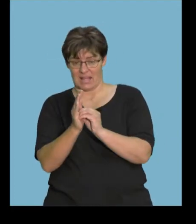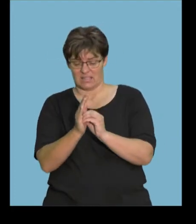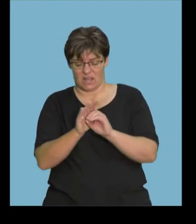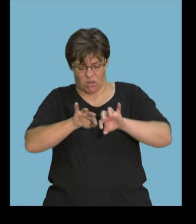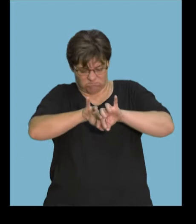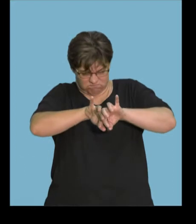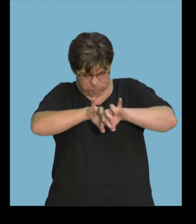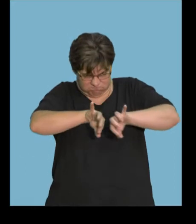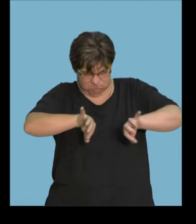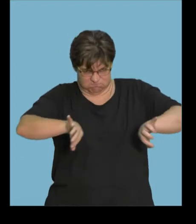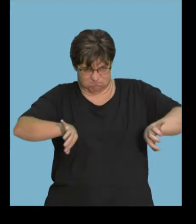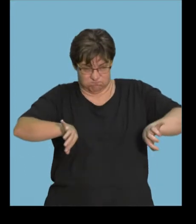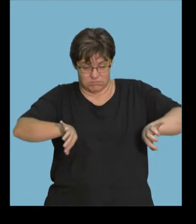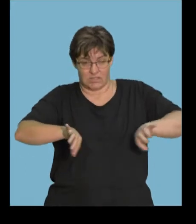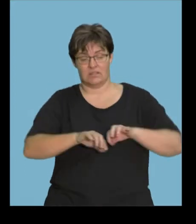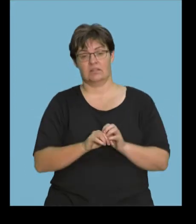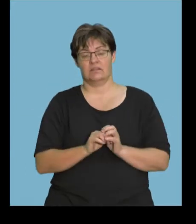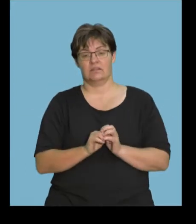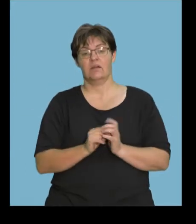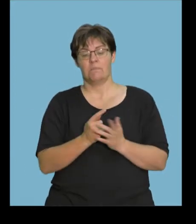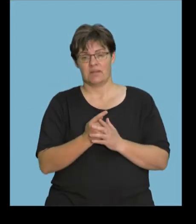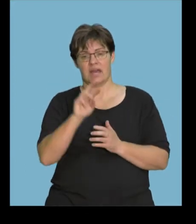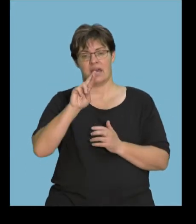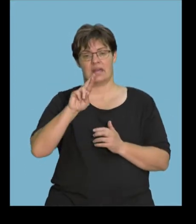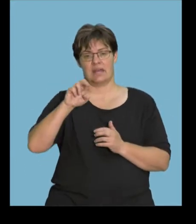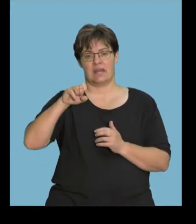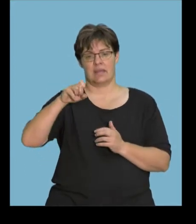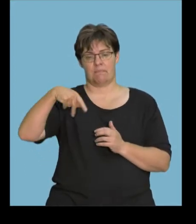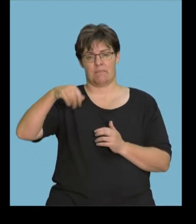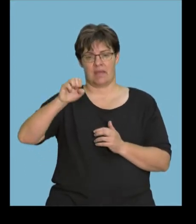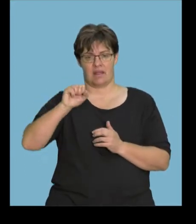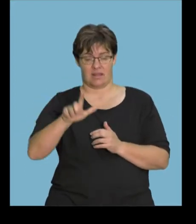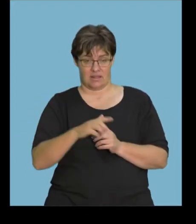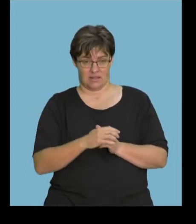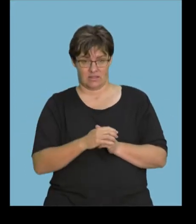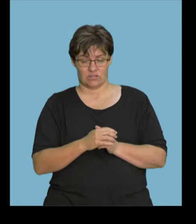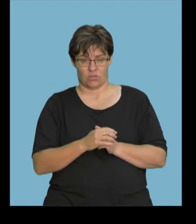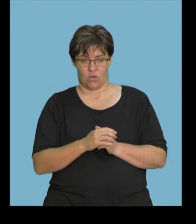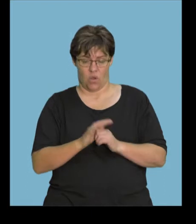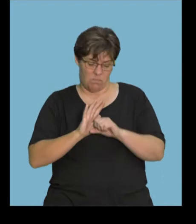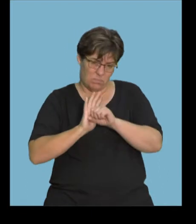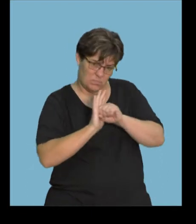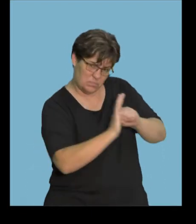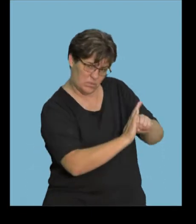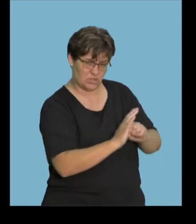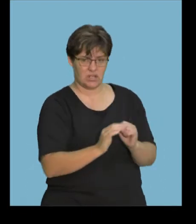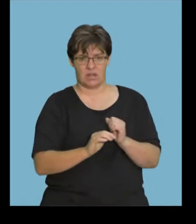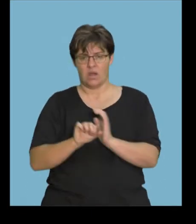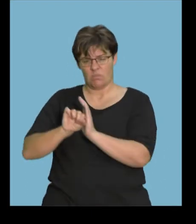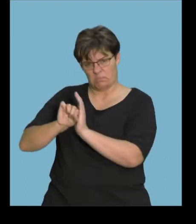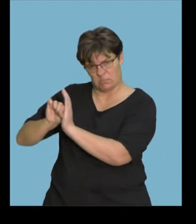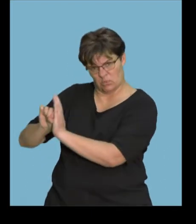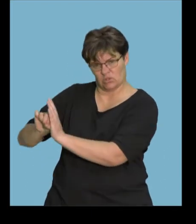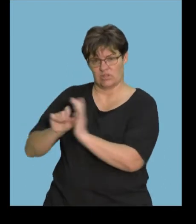each other away, we're saying that they actually repel. So these two will actually push